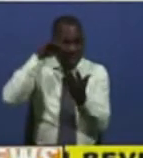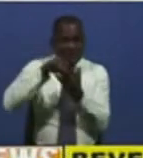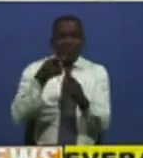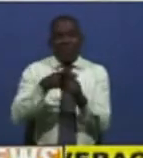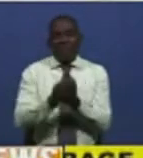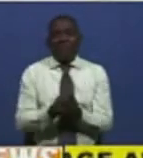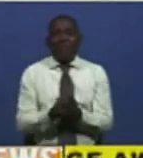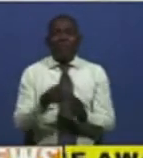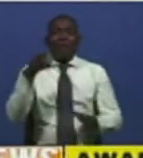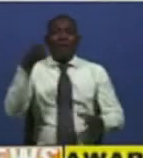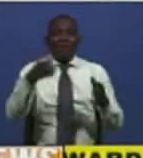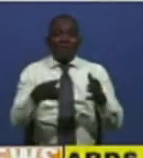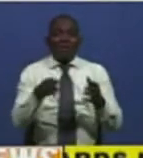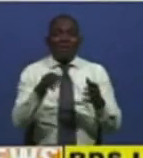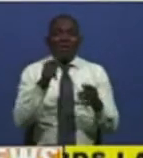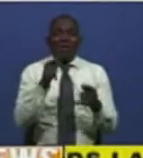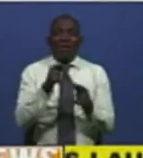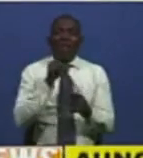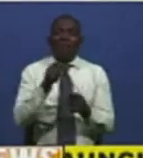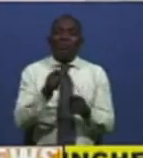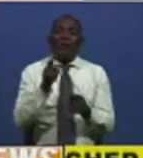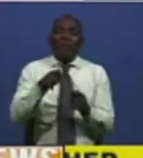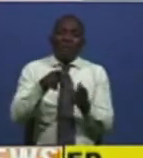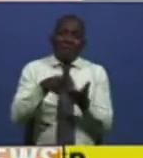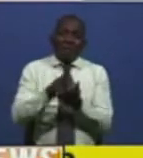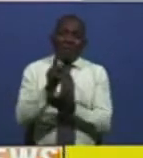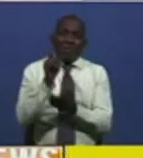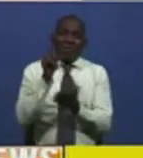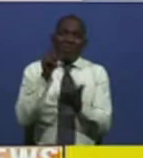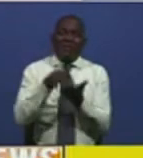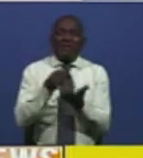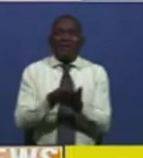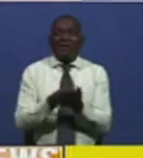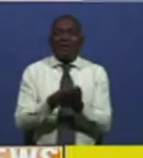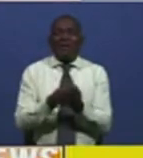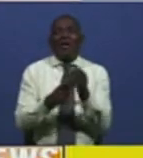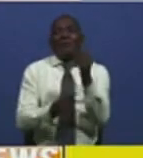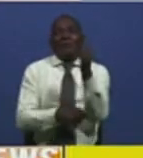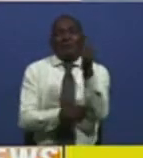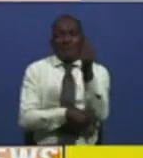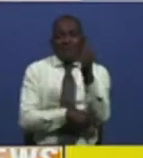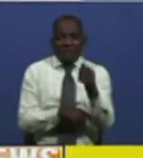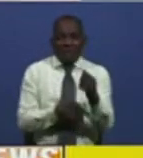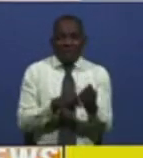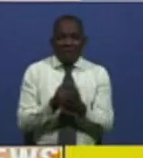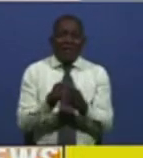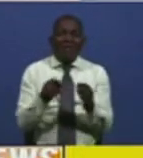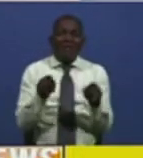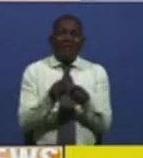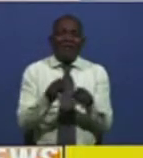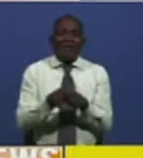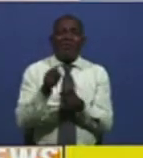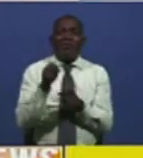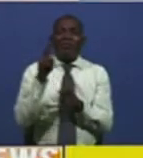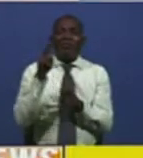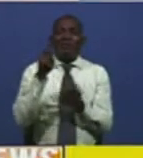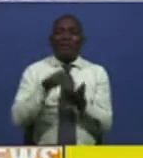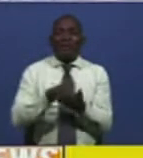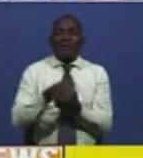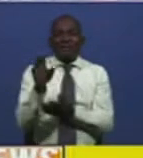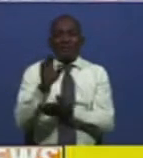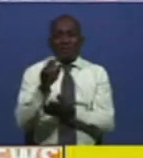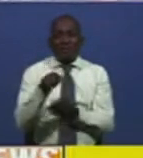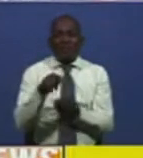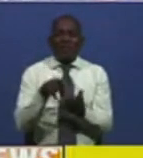The court then imposed a fine of 1,000 penalty units, equivalent to 12,000 Ghana